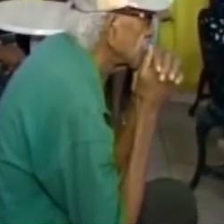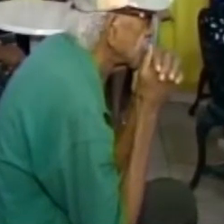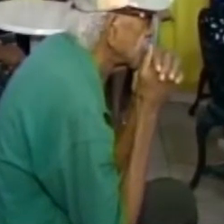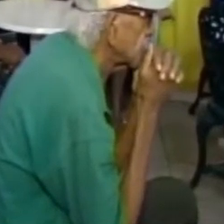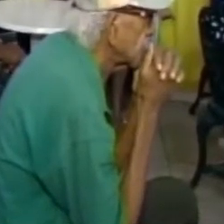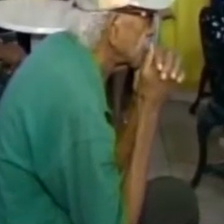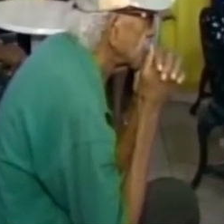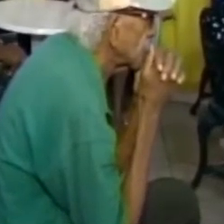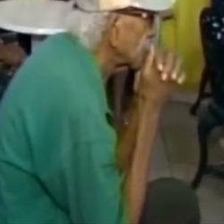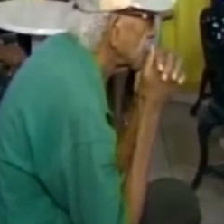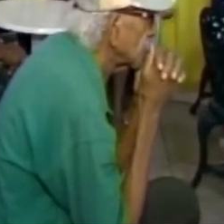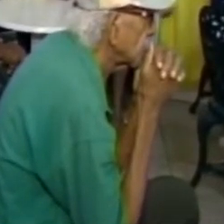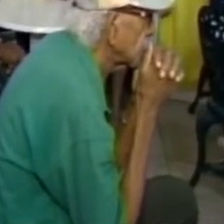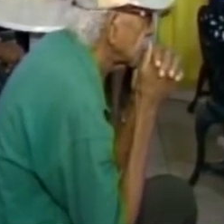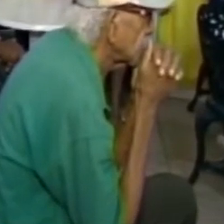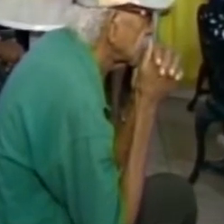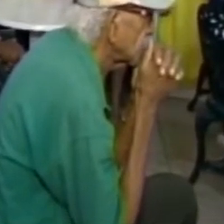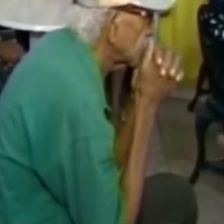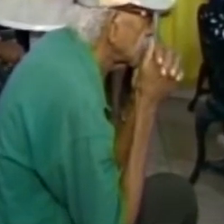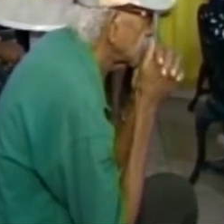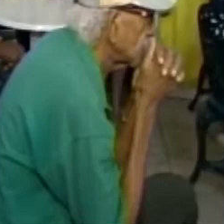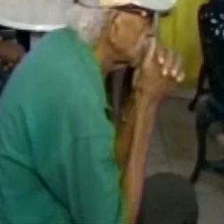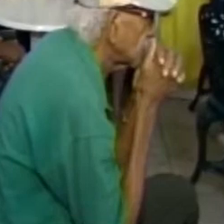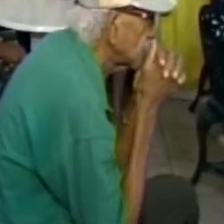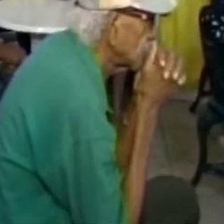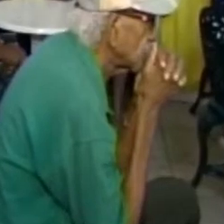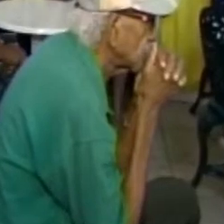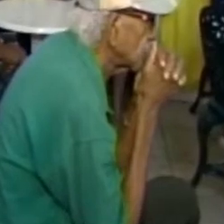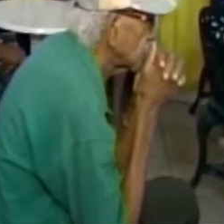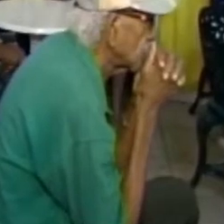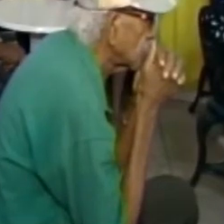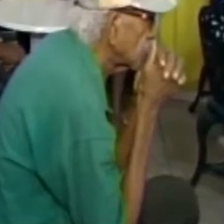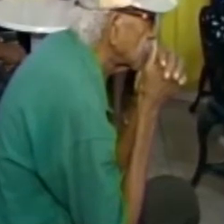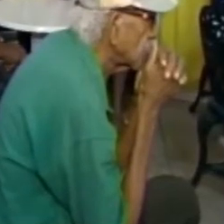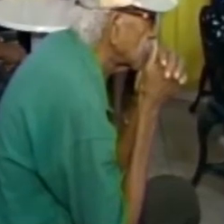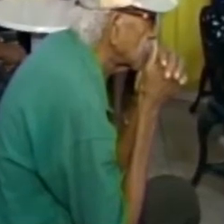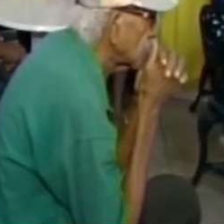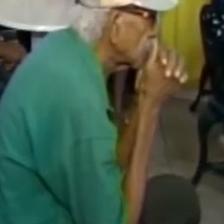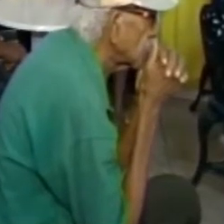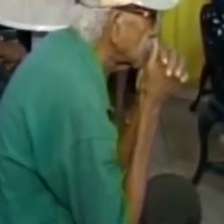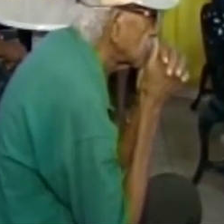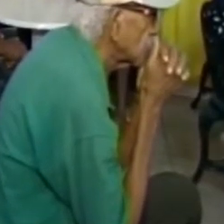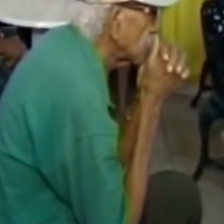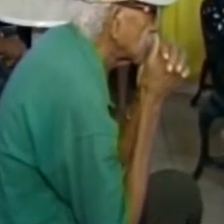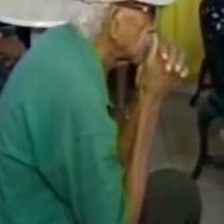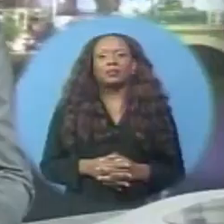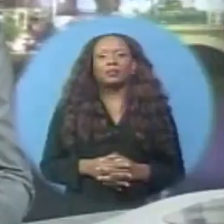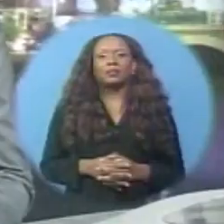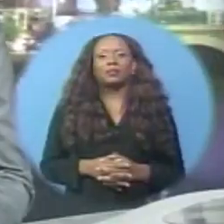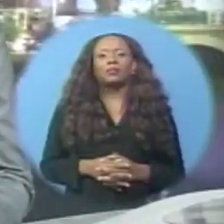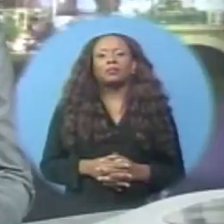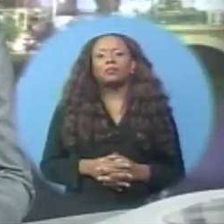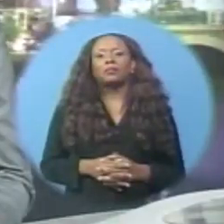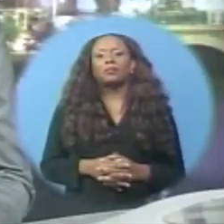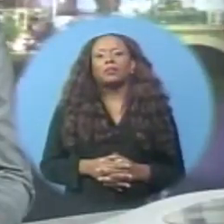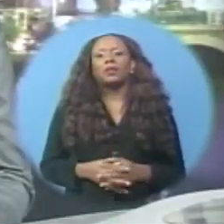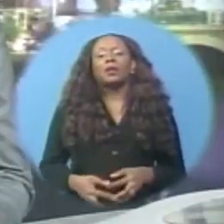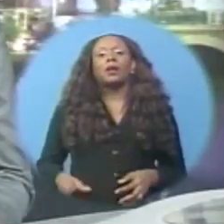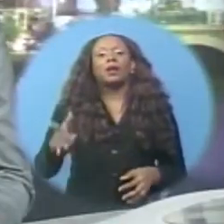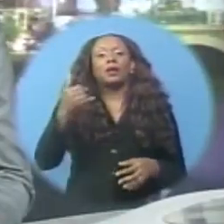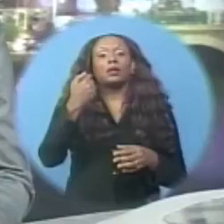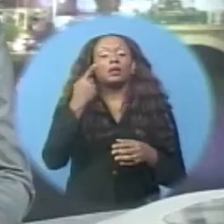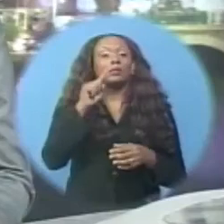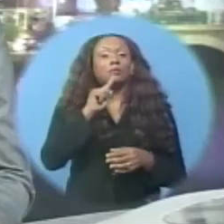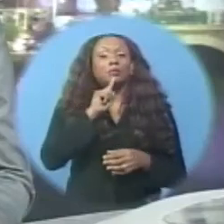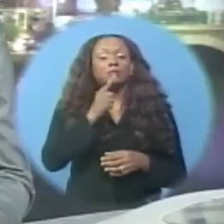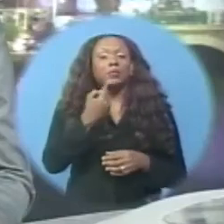the construction of the Hilton Hotel, the establishment of the Polytechnic and Palm Marine, and the island's healthcare system, make Barbados what it